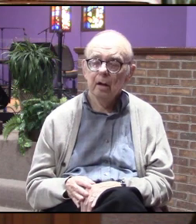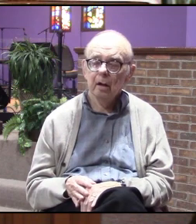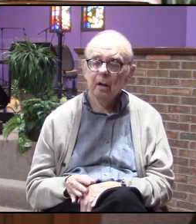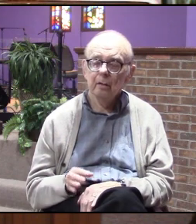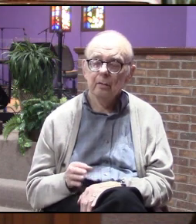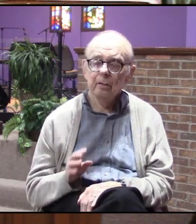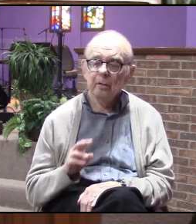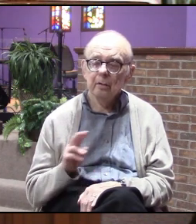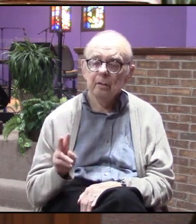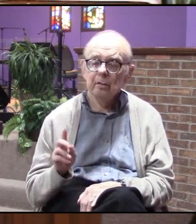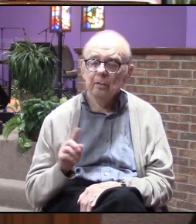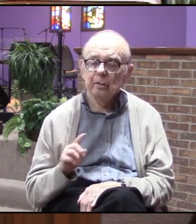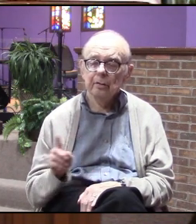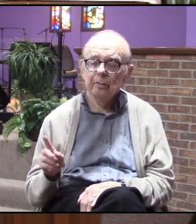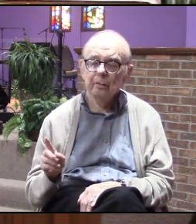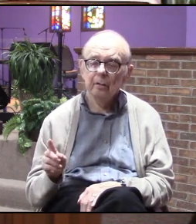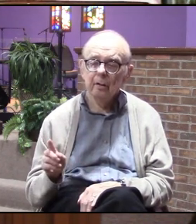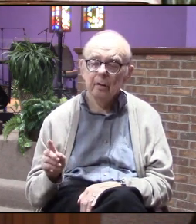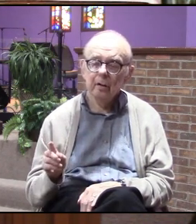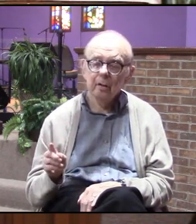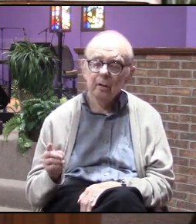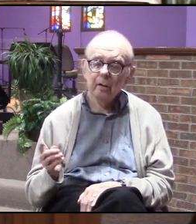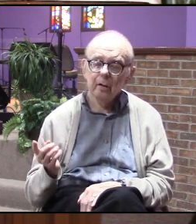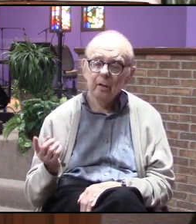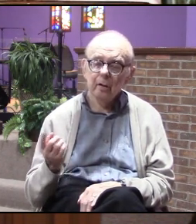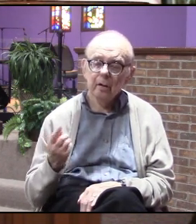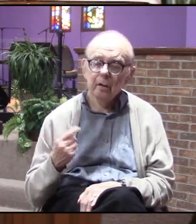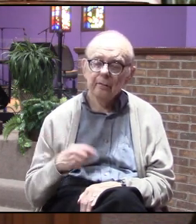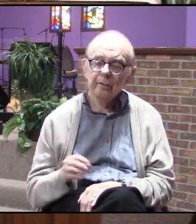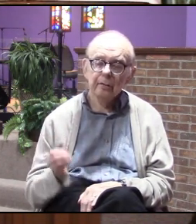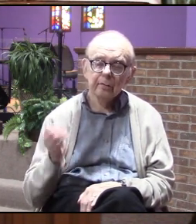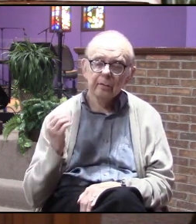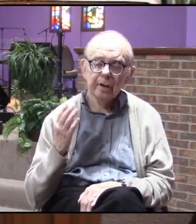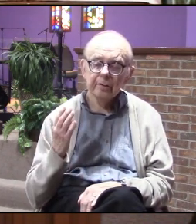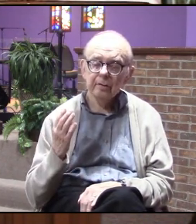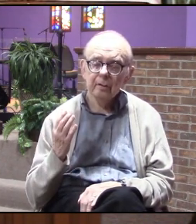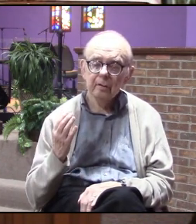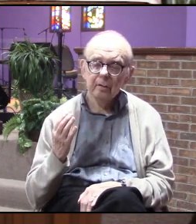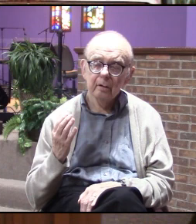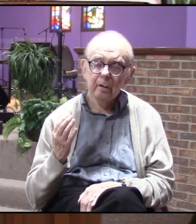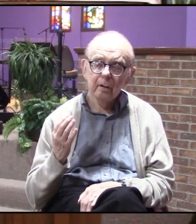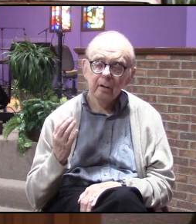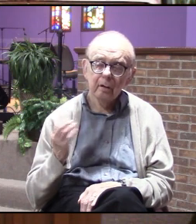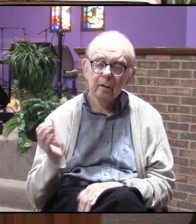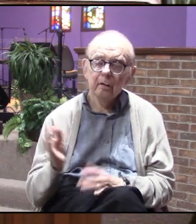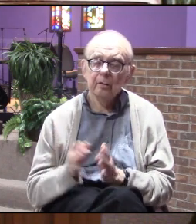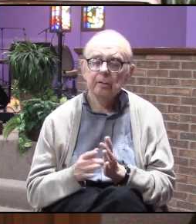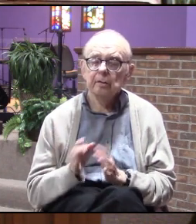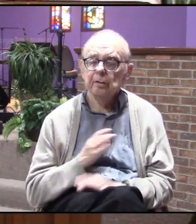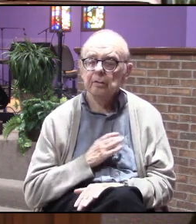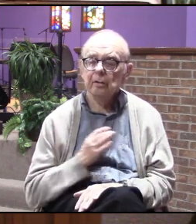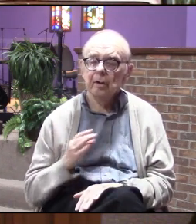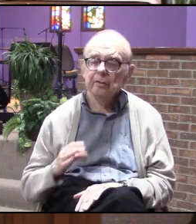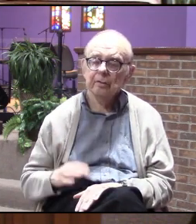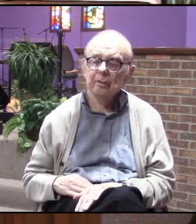And you watch them come to the saving grace of Jesus Christ.